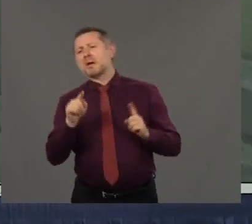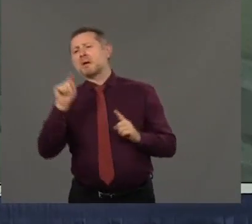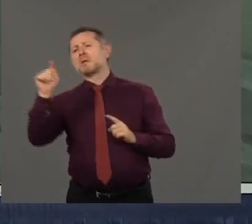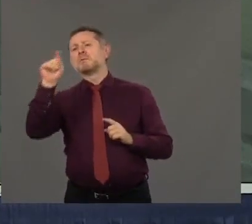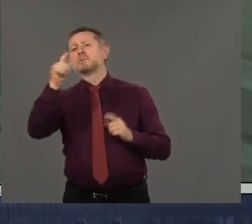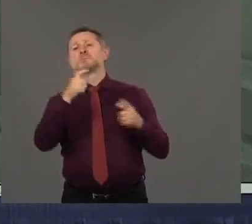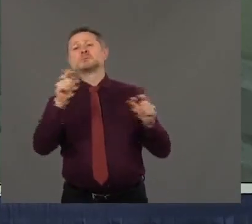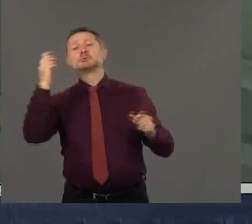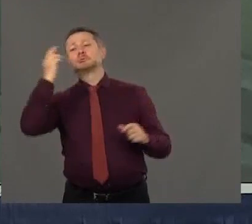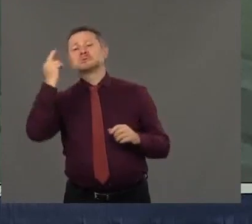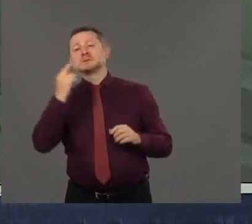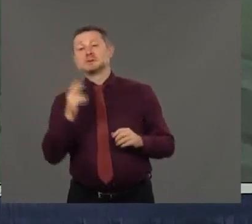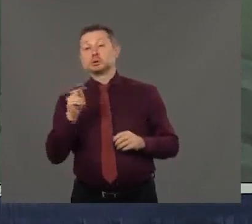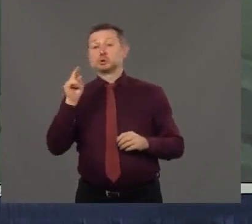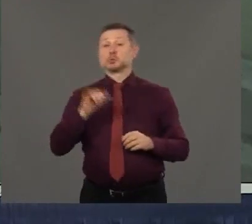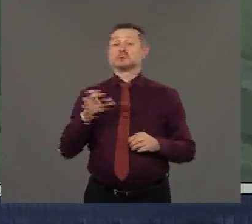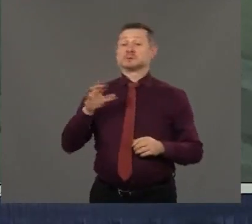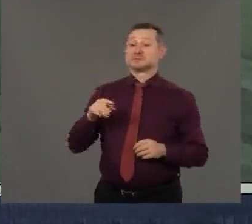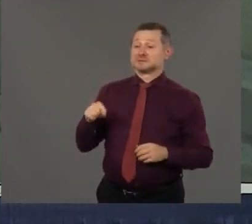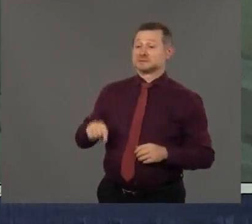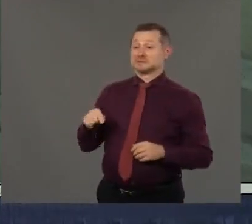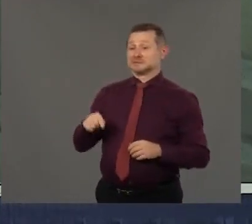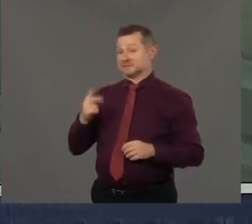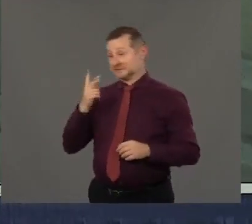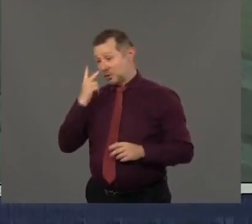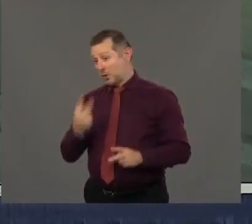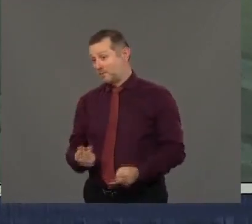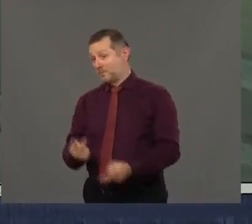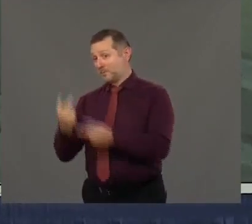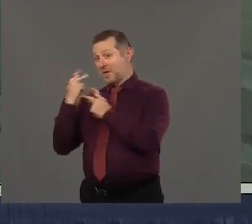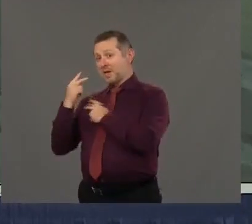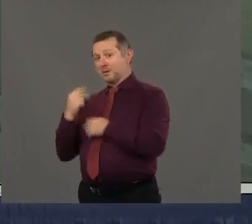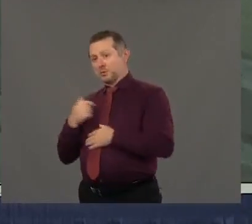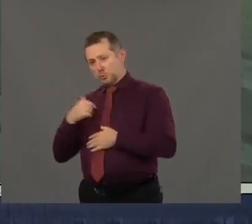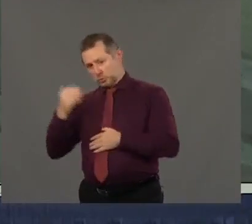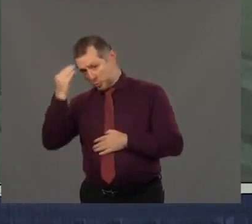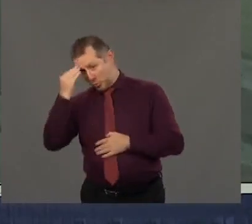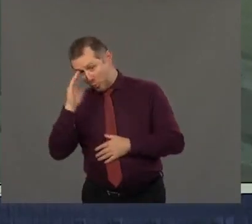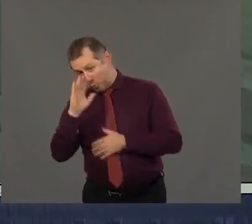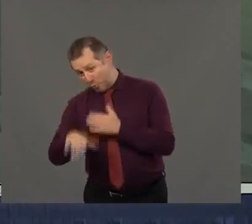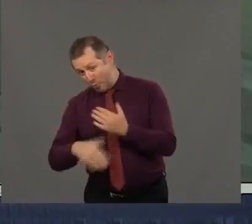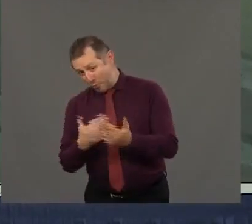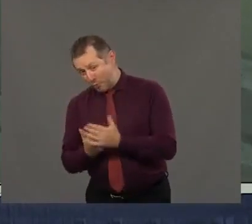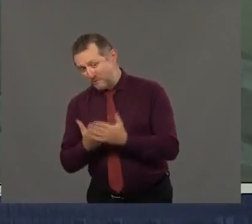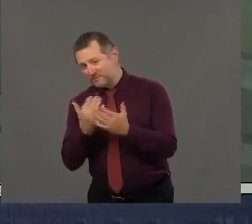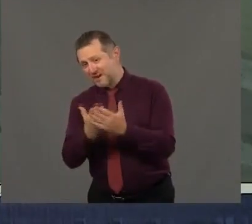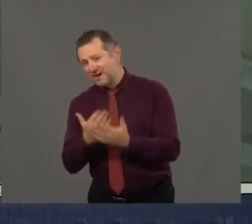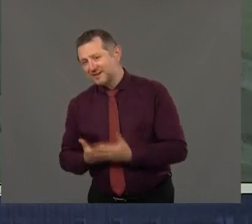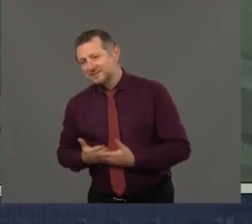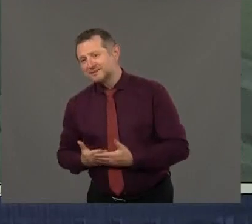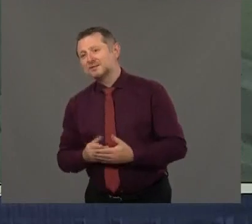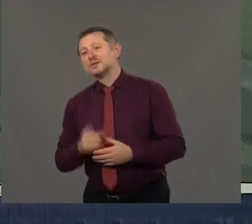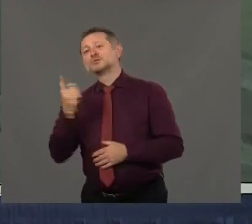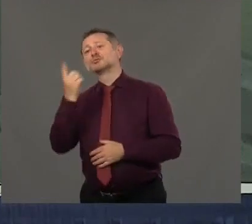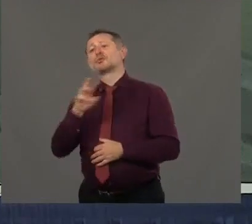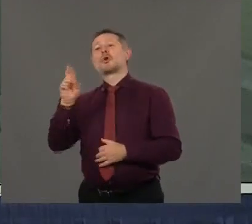in New York City. In retrospect, now that we have the facts, Dr. Fauci said